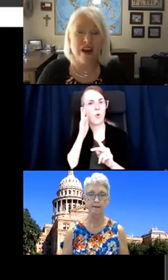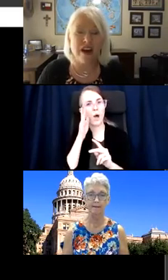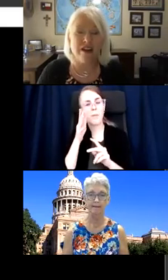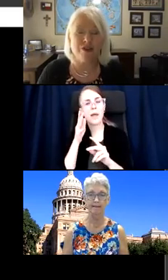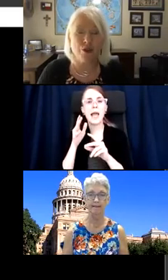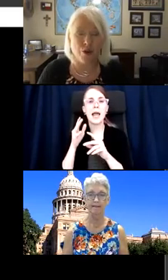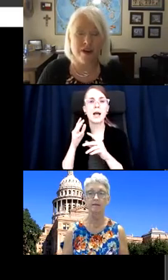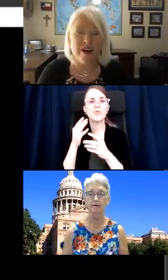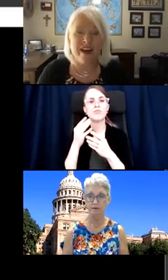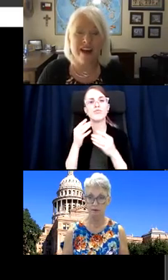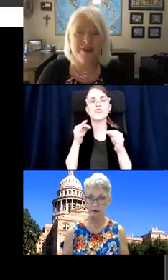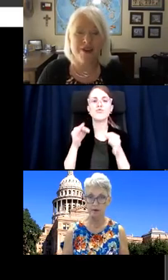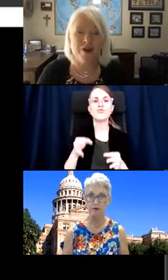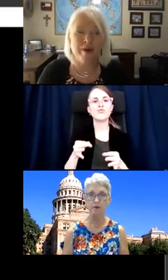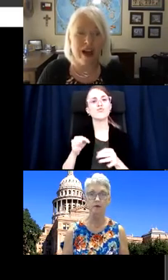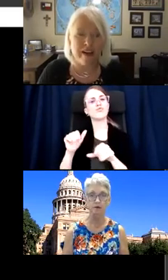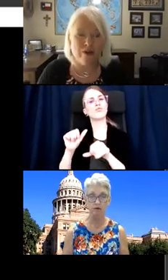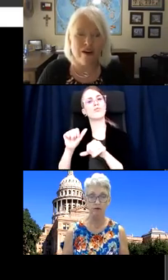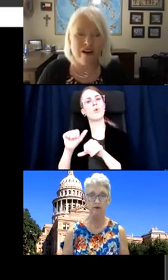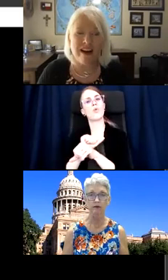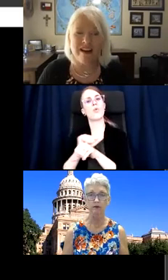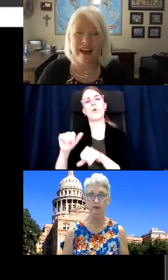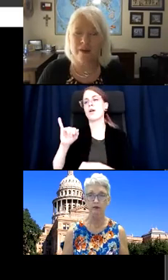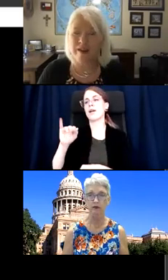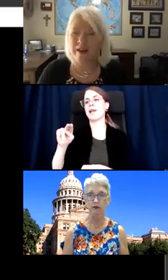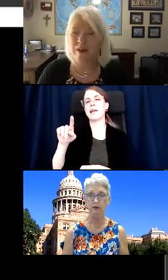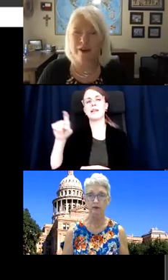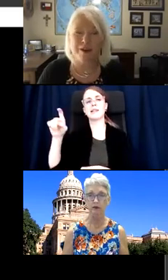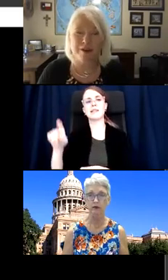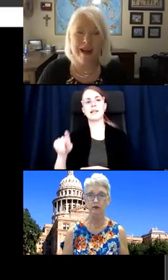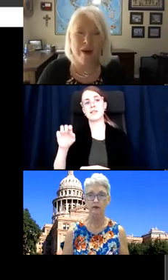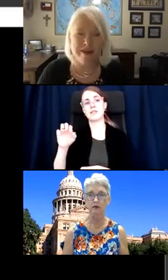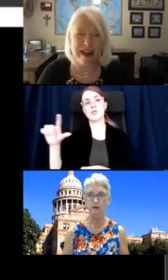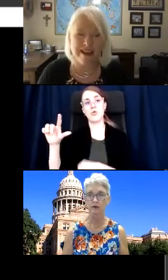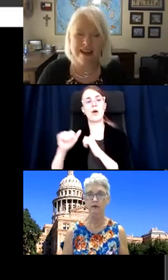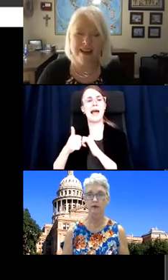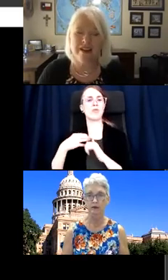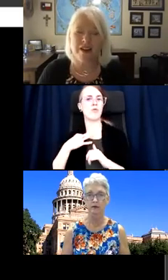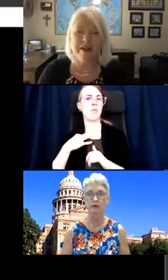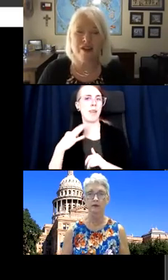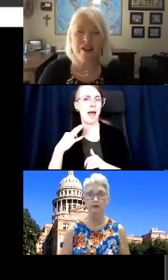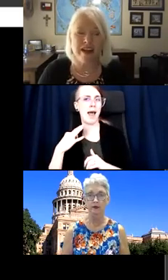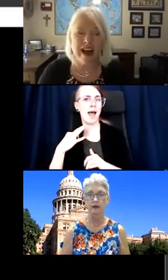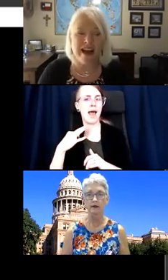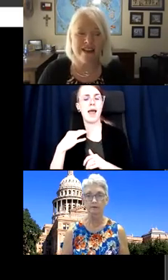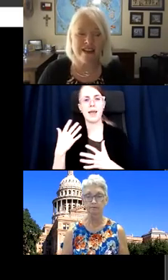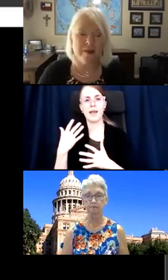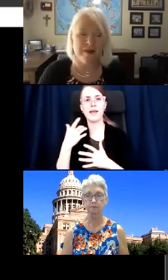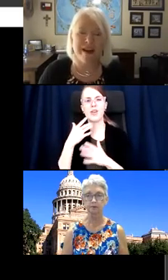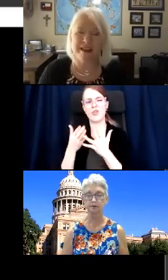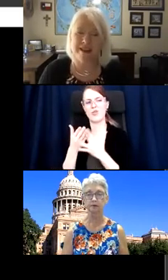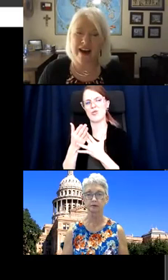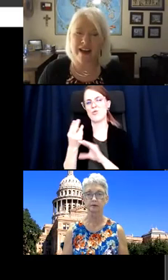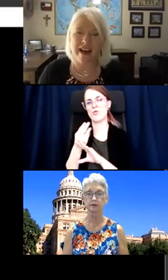Texas tool on how to apply for and connect with employers through that website. They're going to be looking at